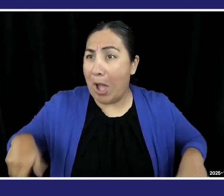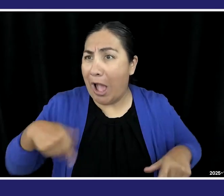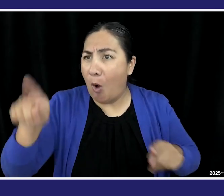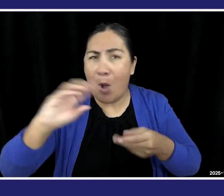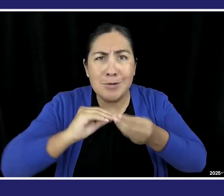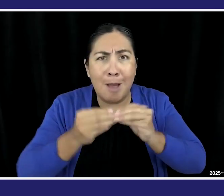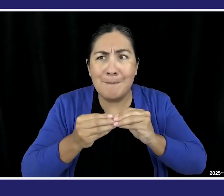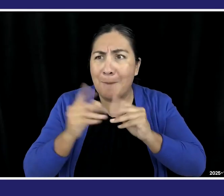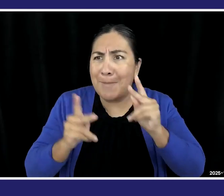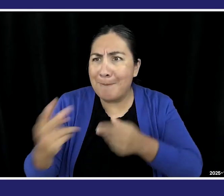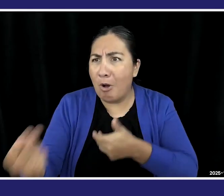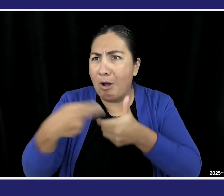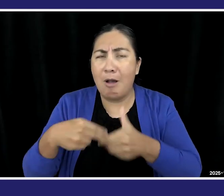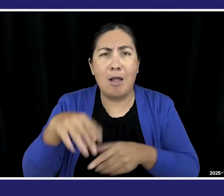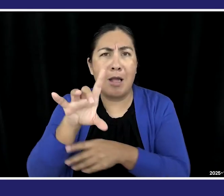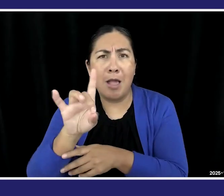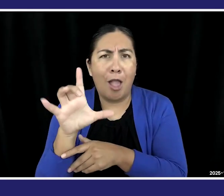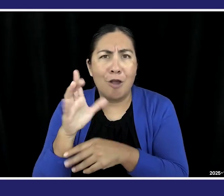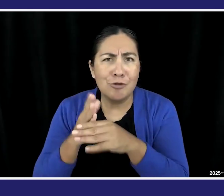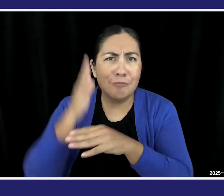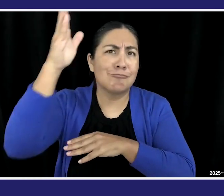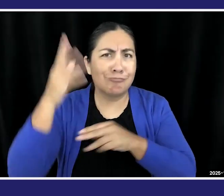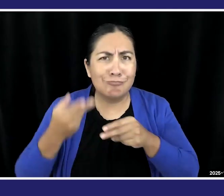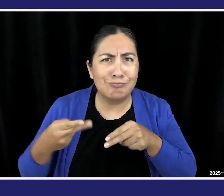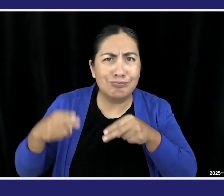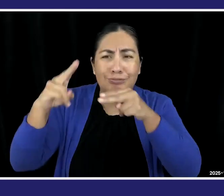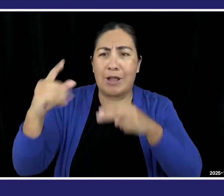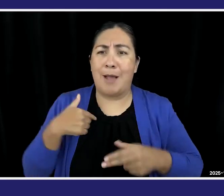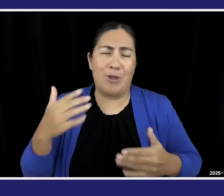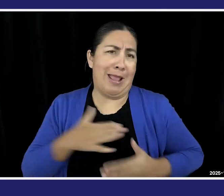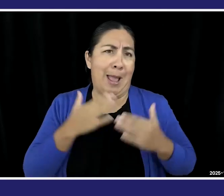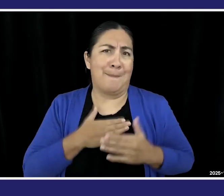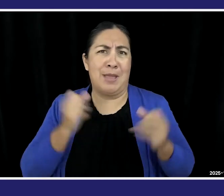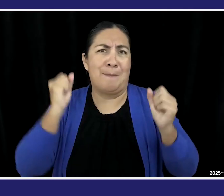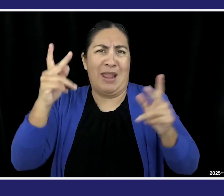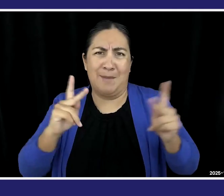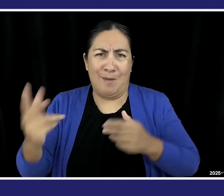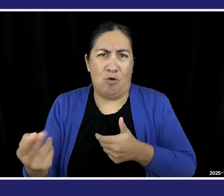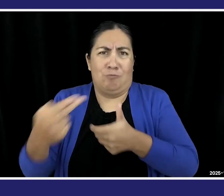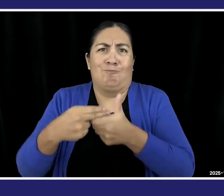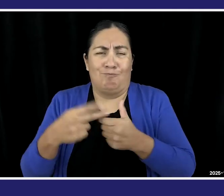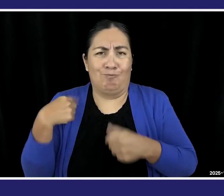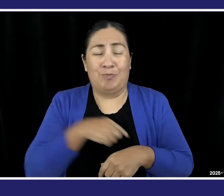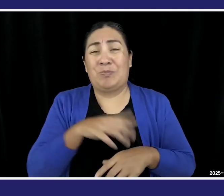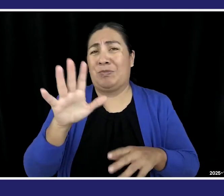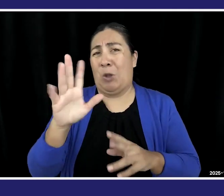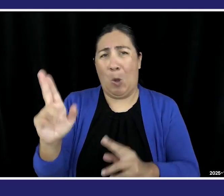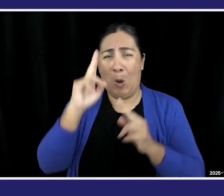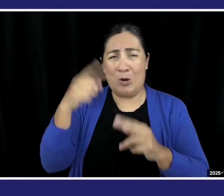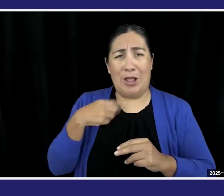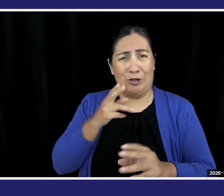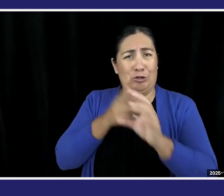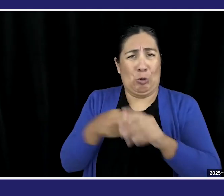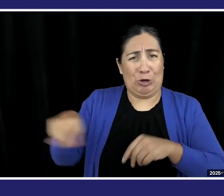800 and climbing. So I'm really pleased that many folks are tuning in today. I'm really honored to join you as the Assistant Director